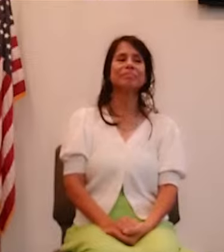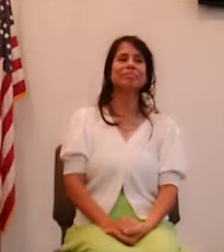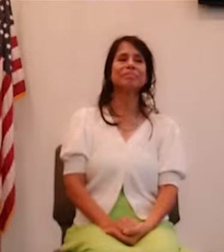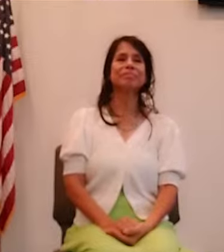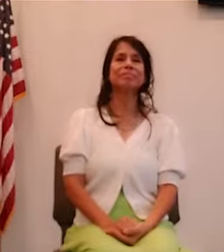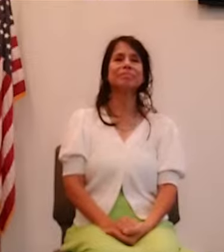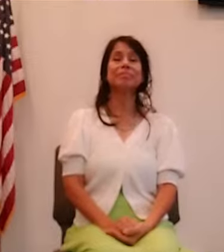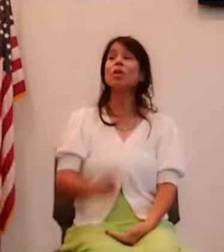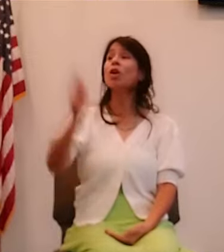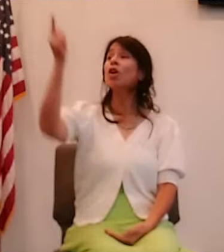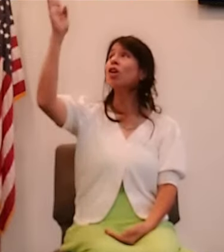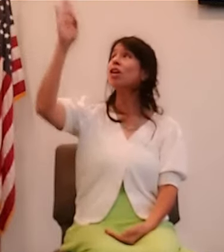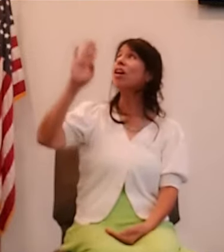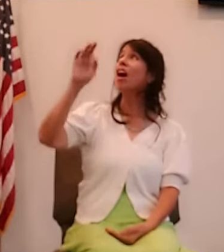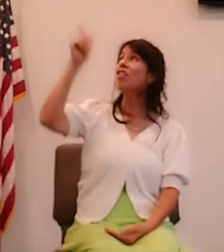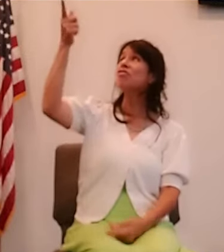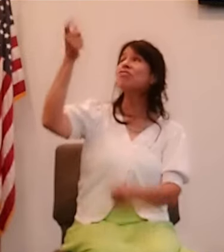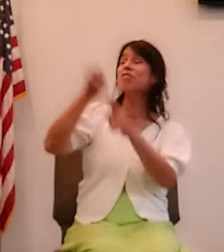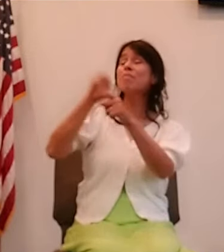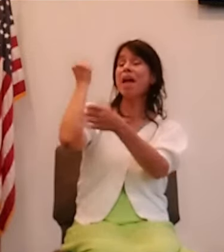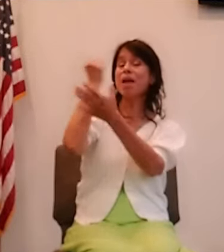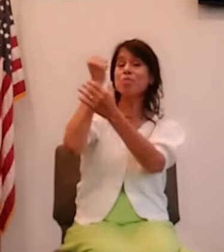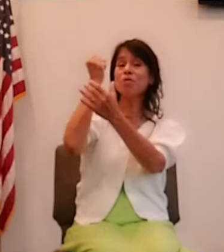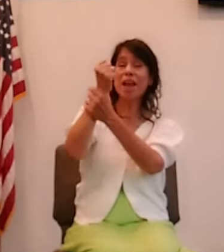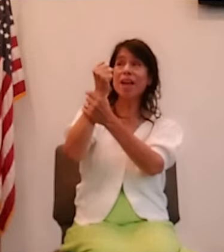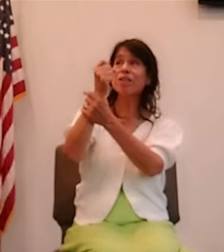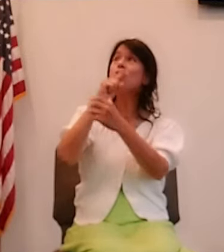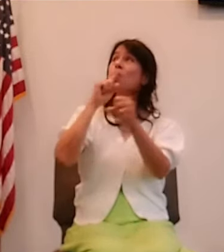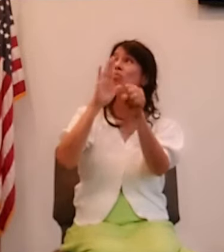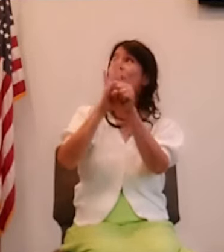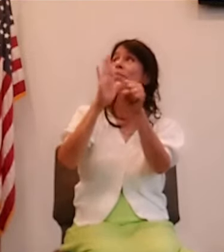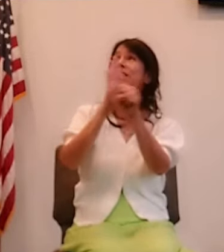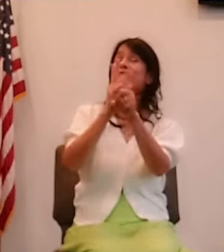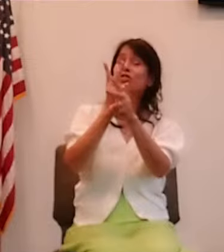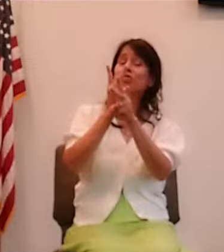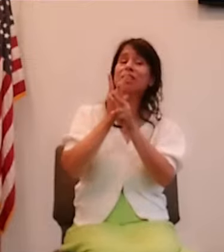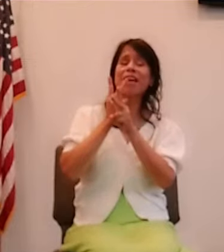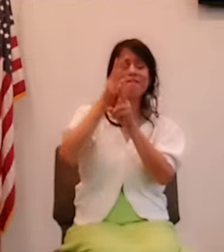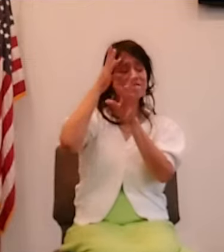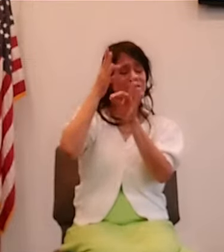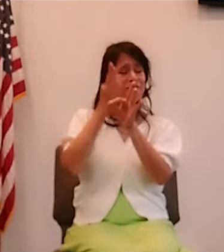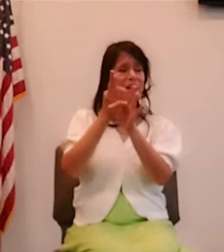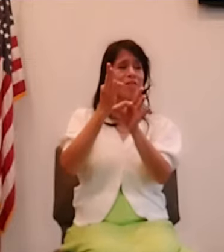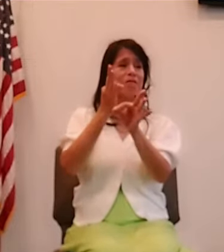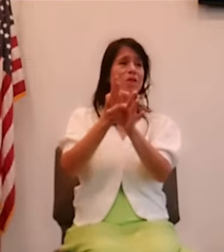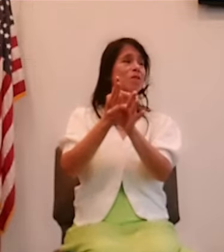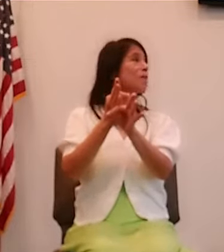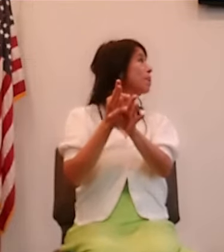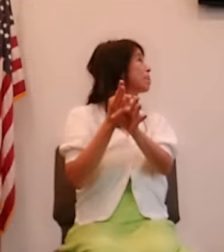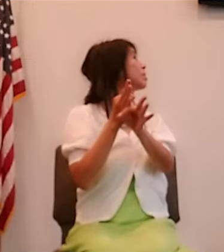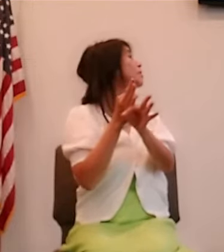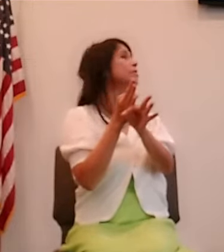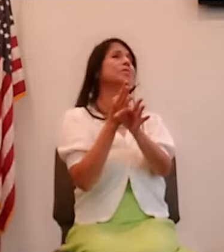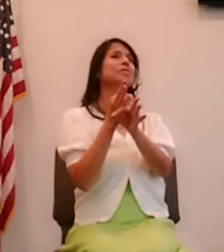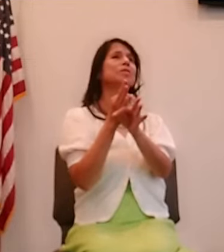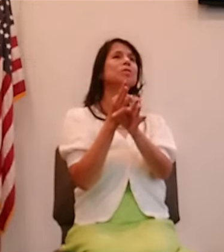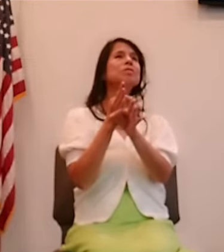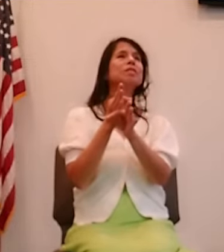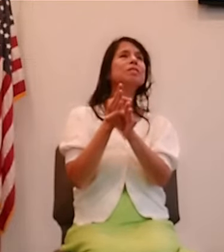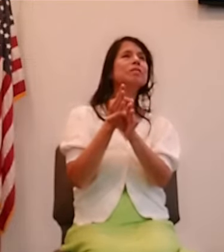God of Abraham, you're the God of covenant, of faithful promises.